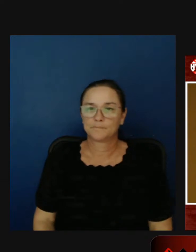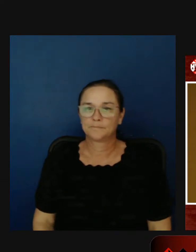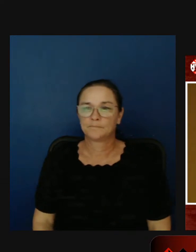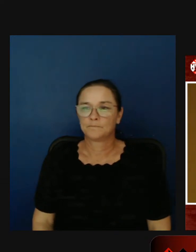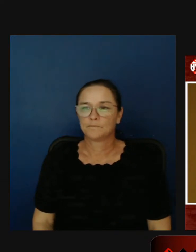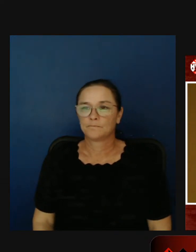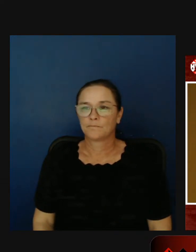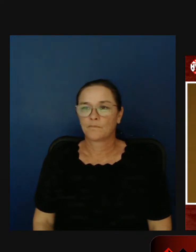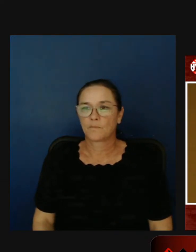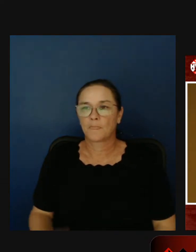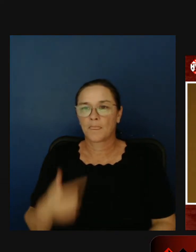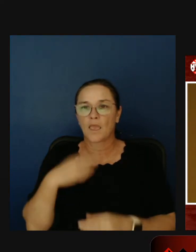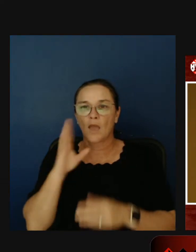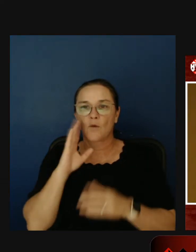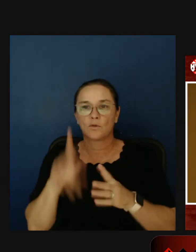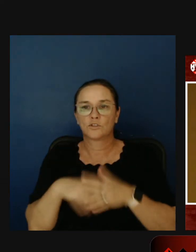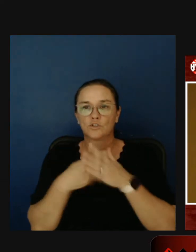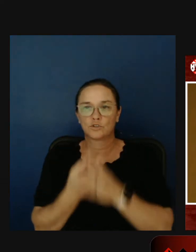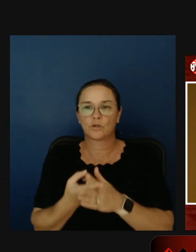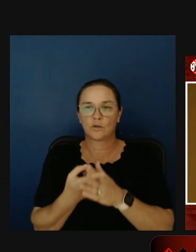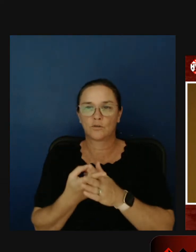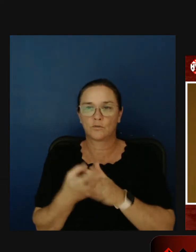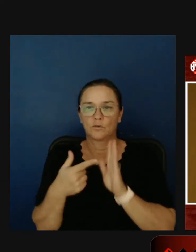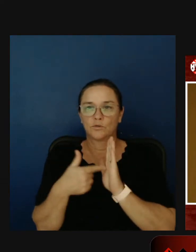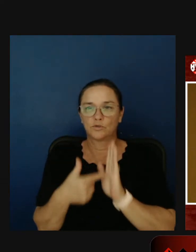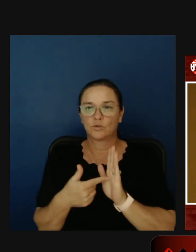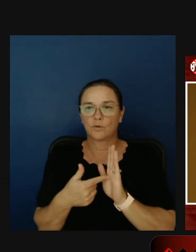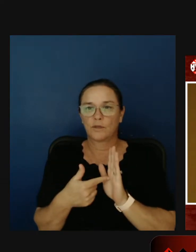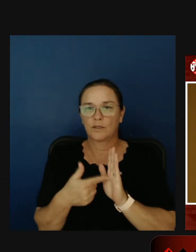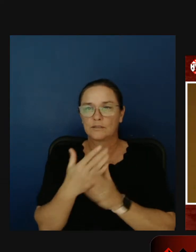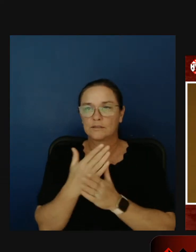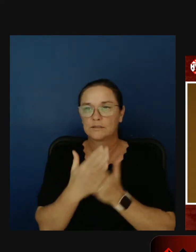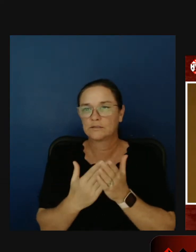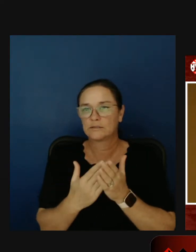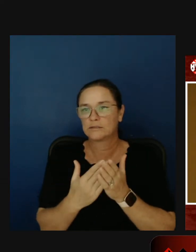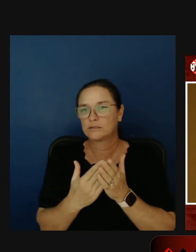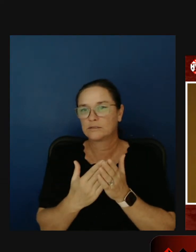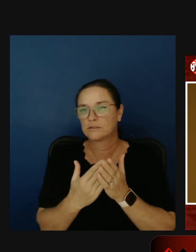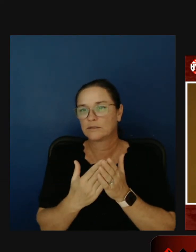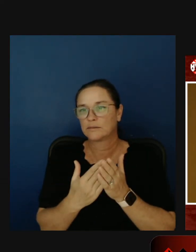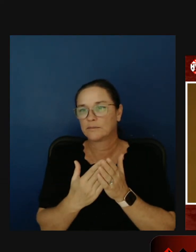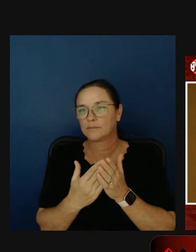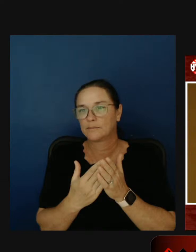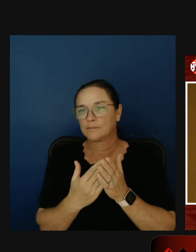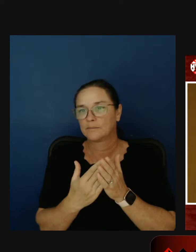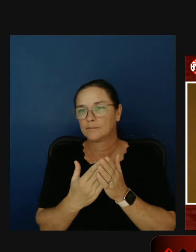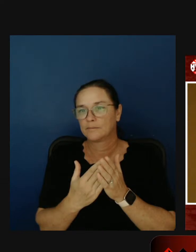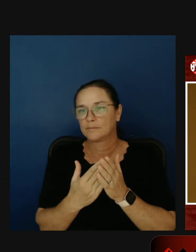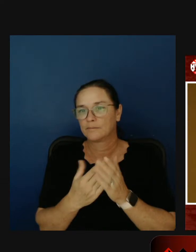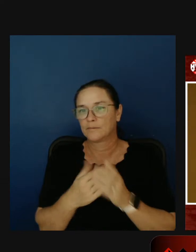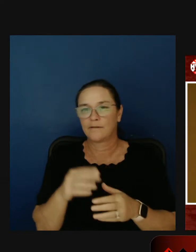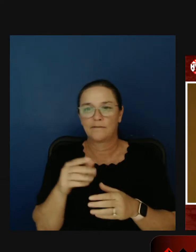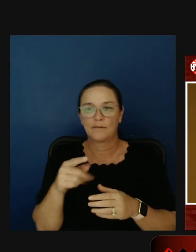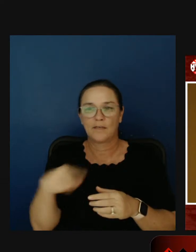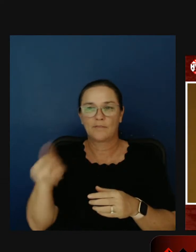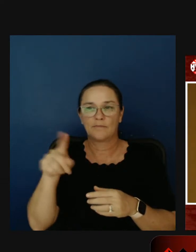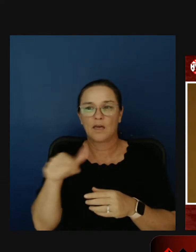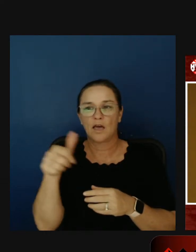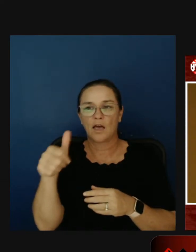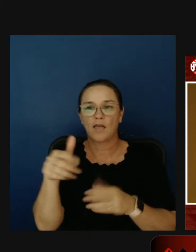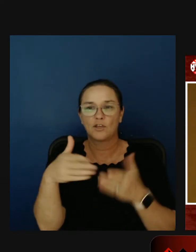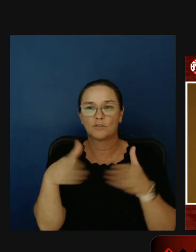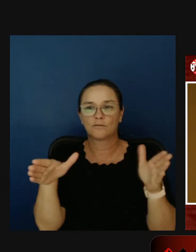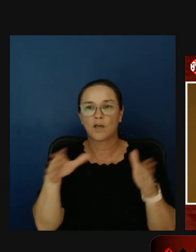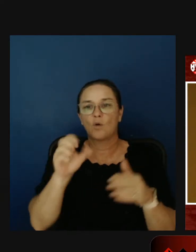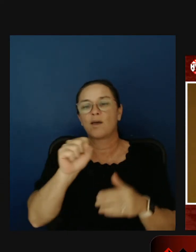And I'm going to start by showing some Saudi maps, and then we're going to move back to Hawaii. So these are just some of the different features in